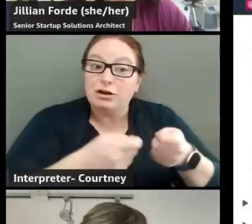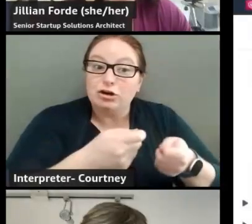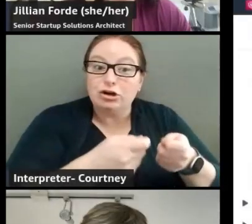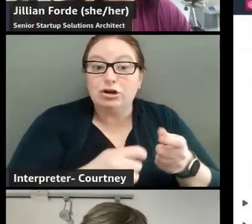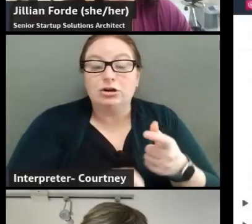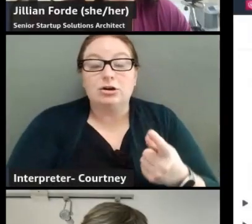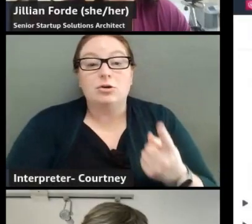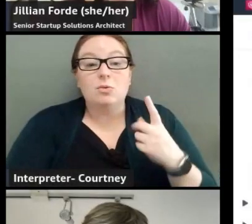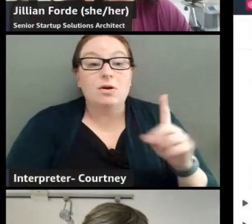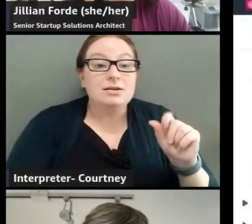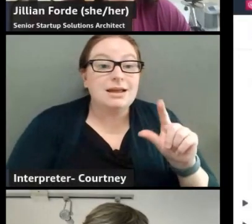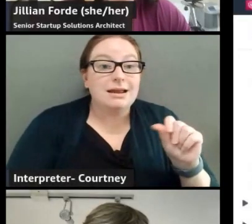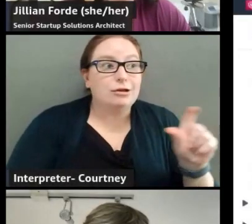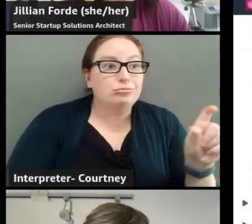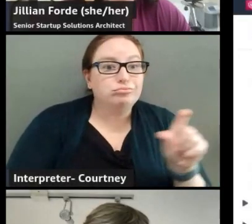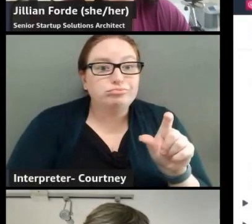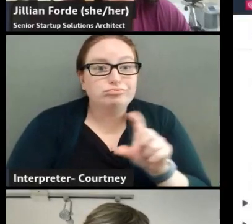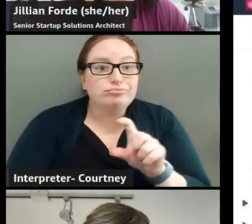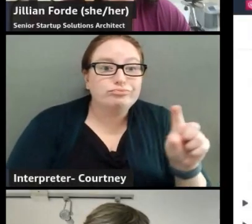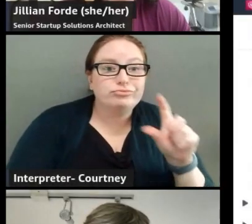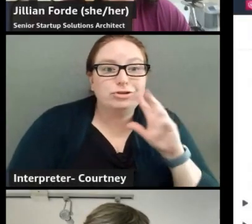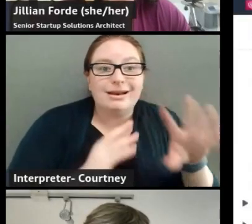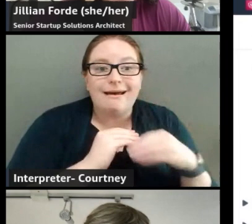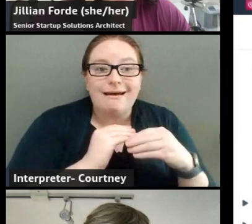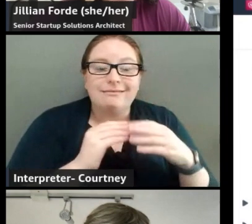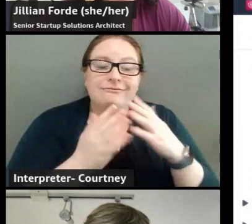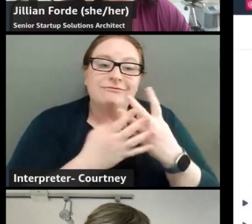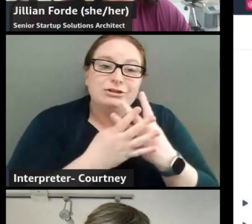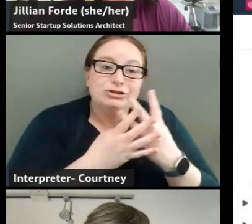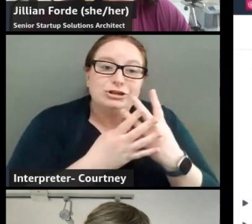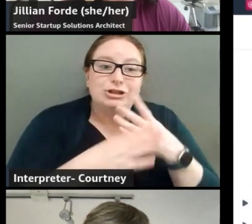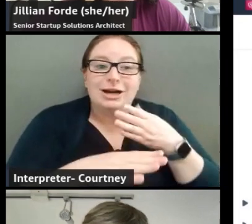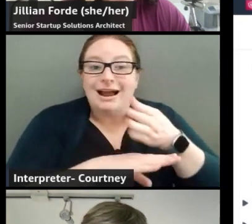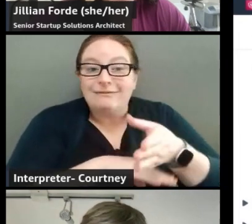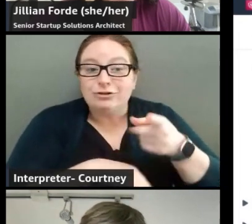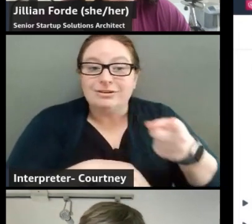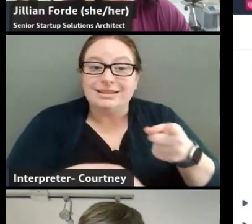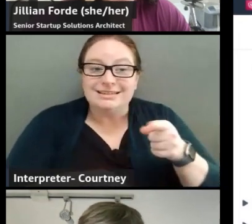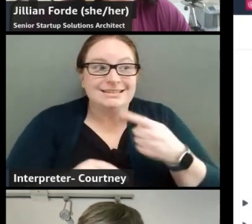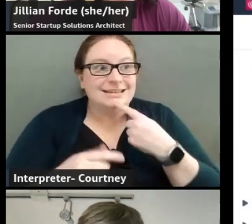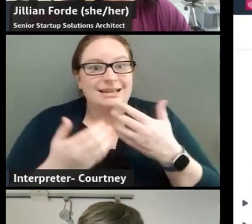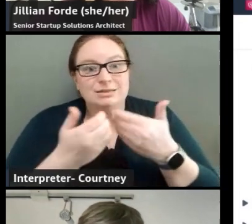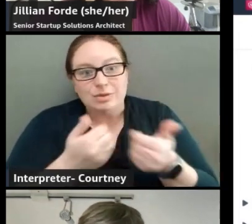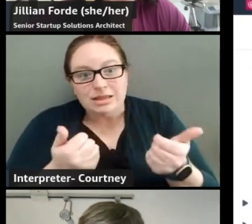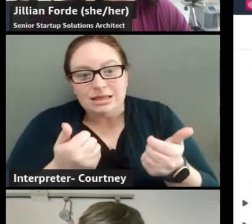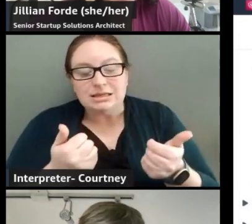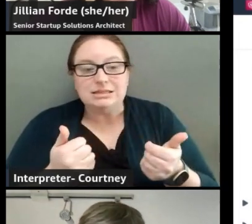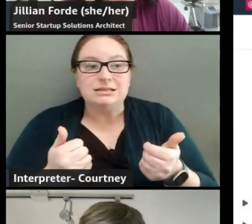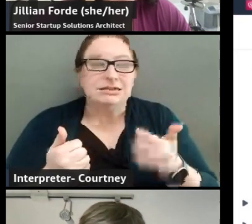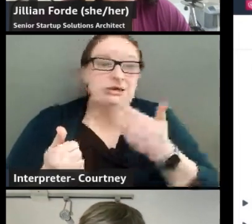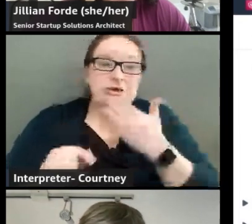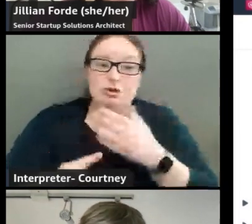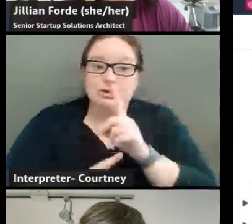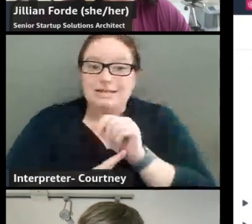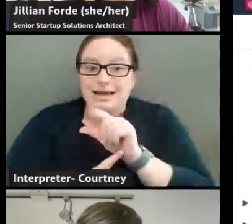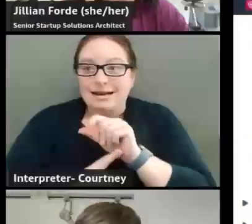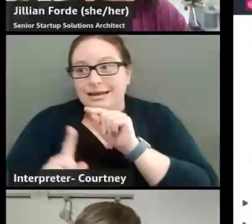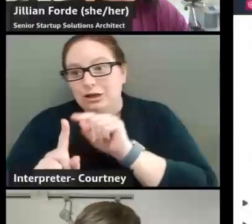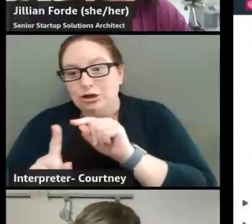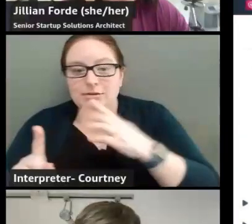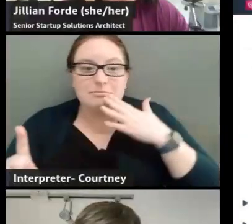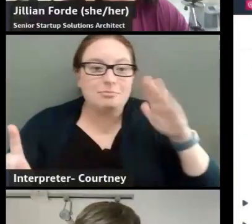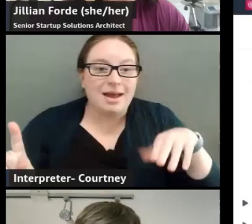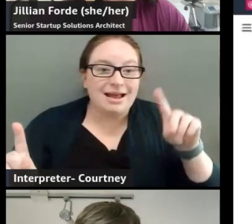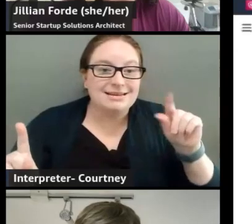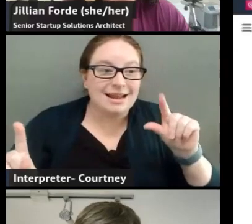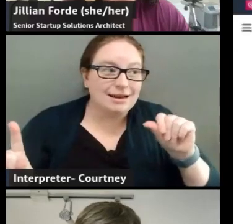of data one way. I could put a filter now after this step and say, split this, and you know what, good data goes here, bad data goes there, just